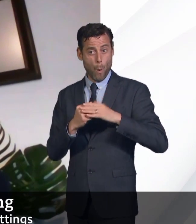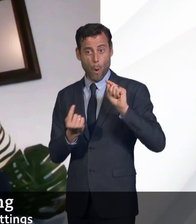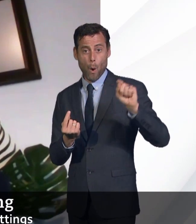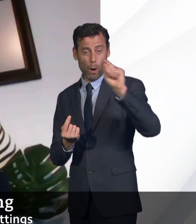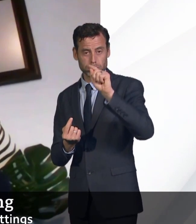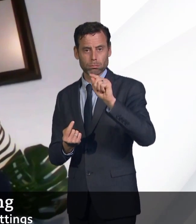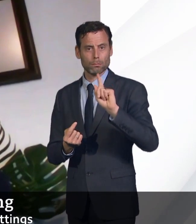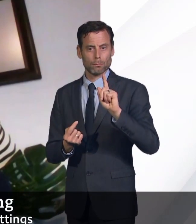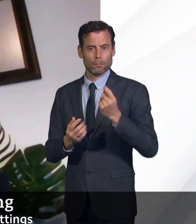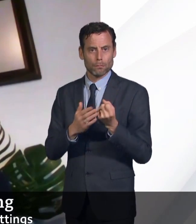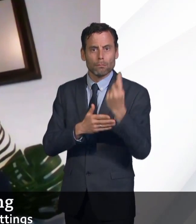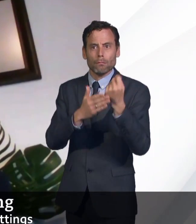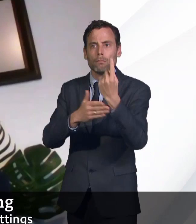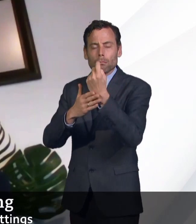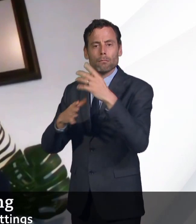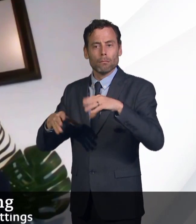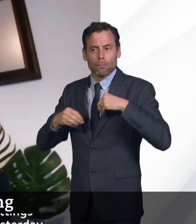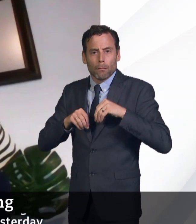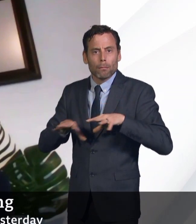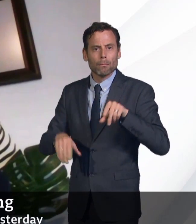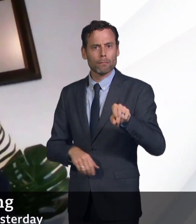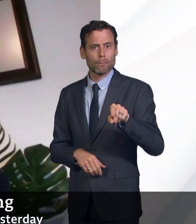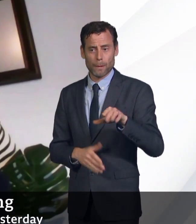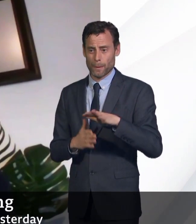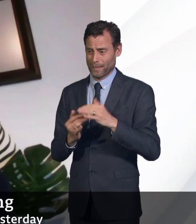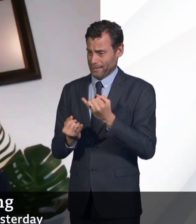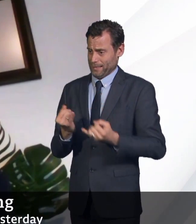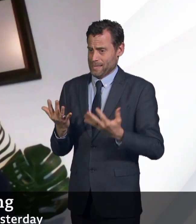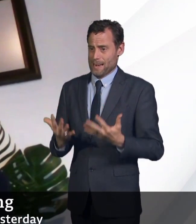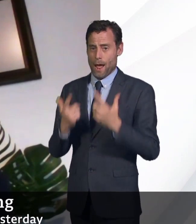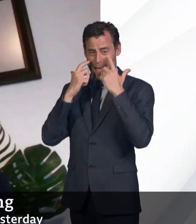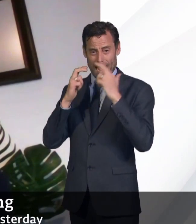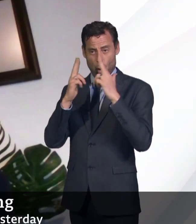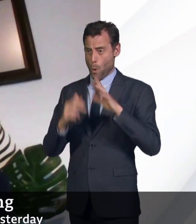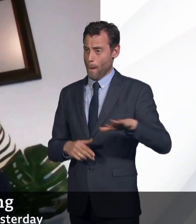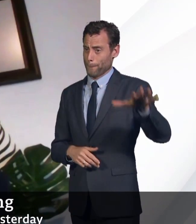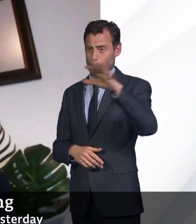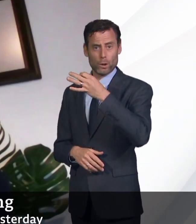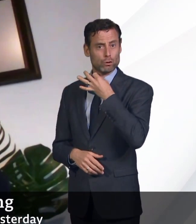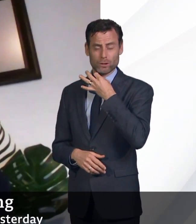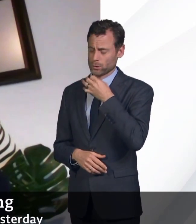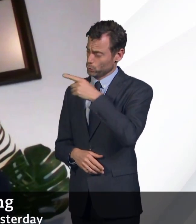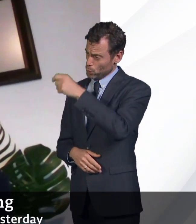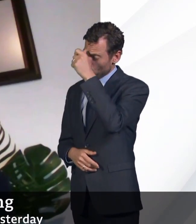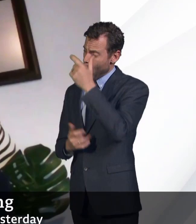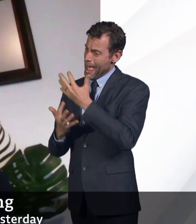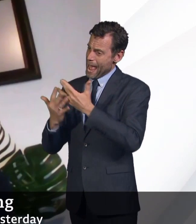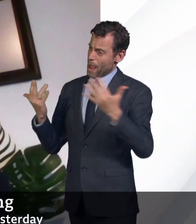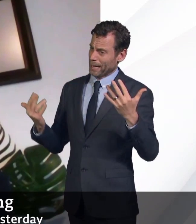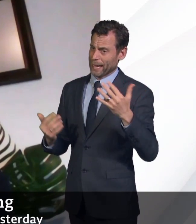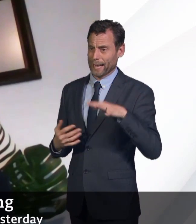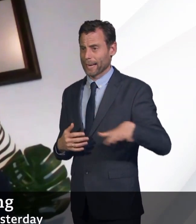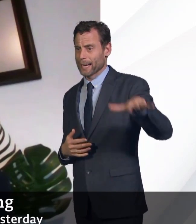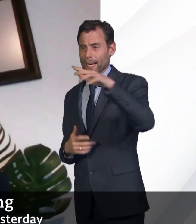the epicenter of the infection. Can you tell us how high the rate of infection in care homes is at the moment, and why we're